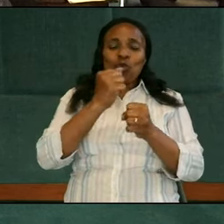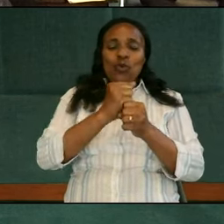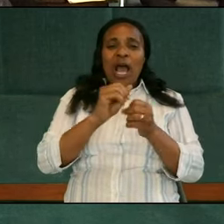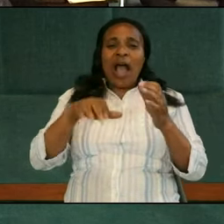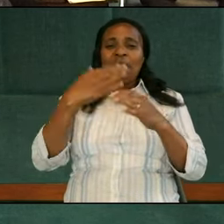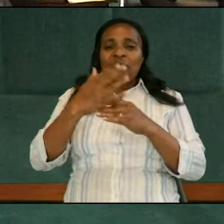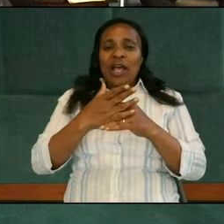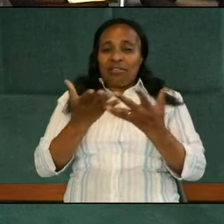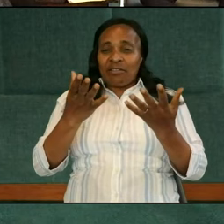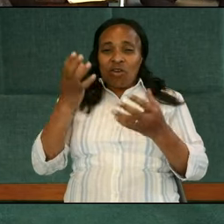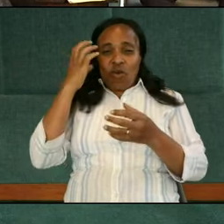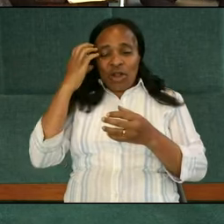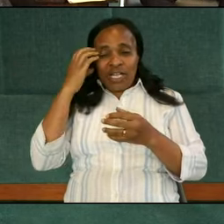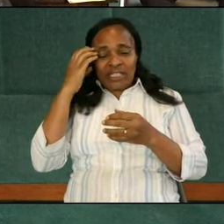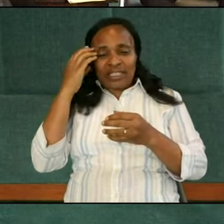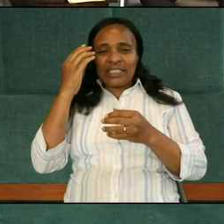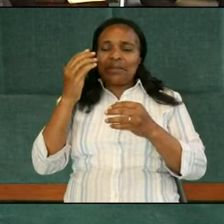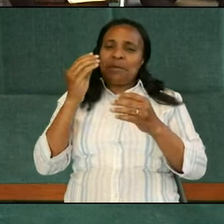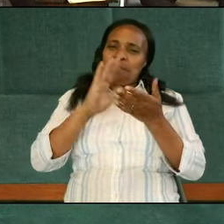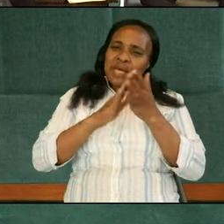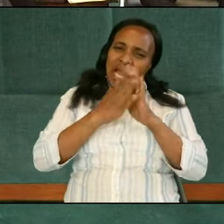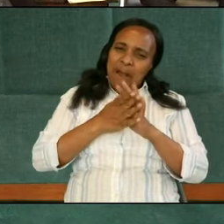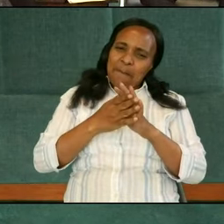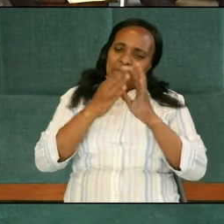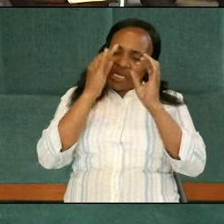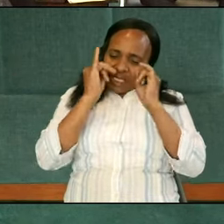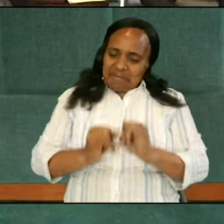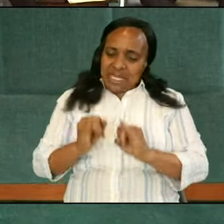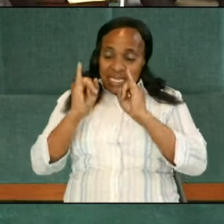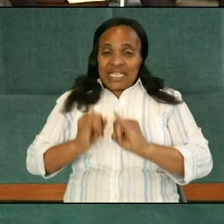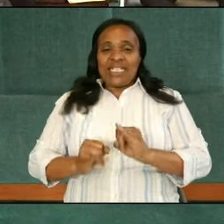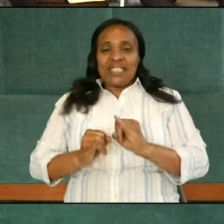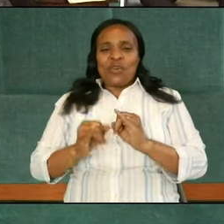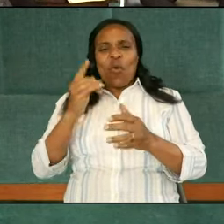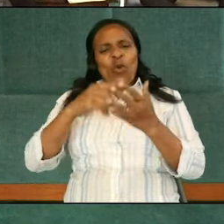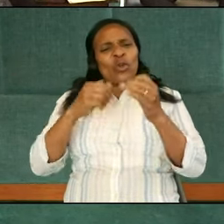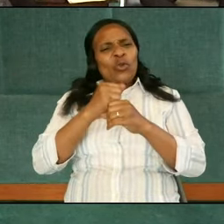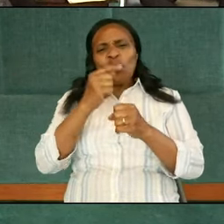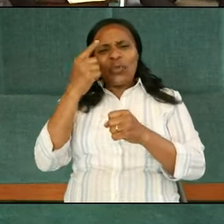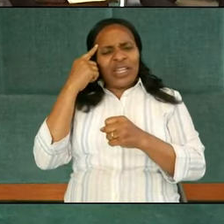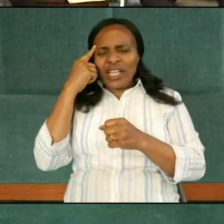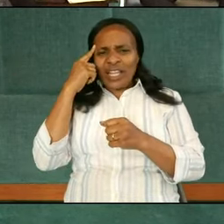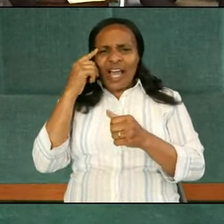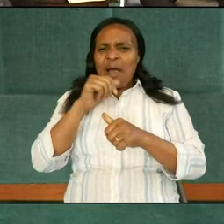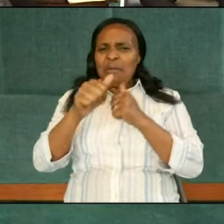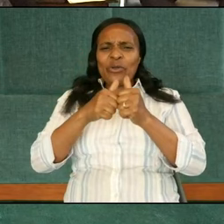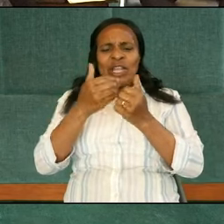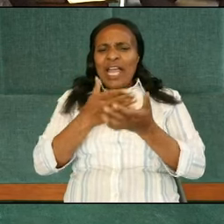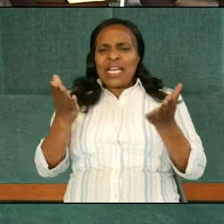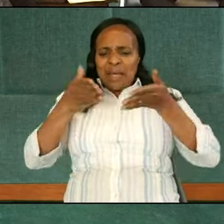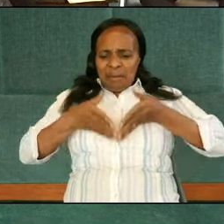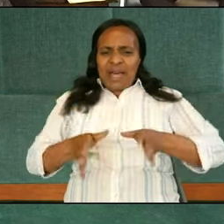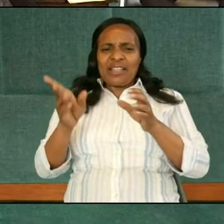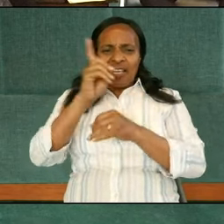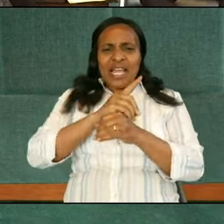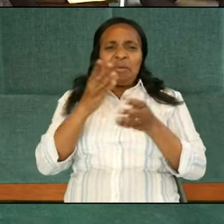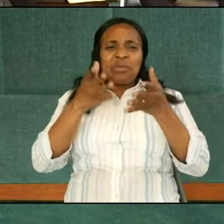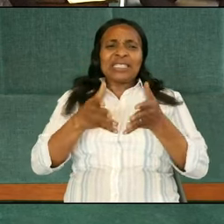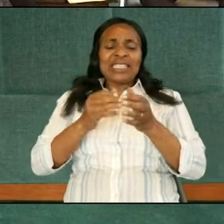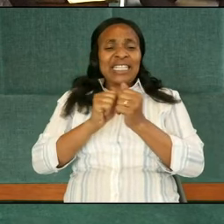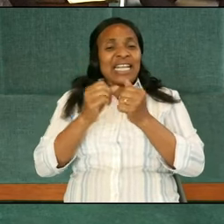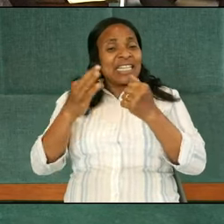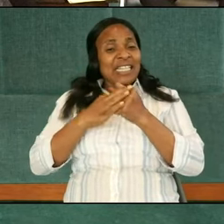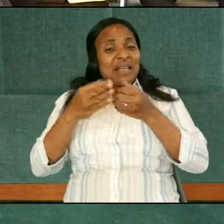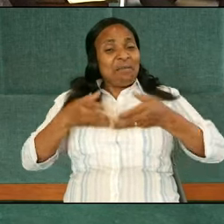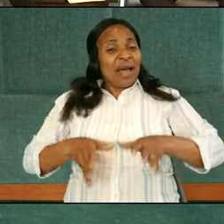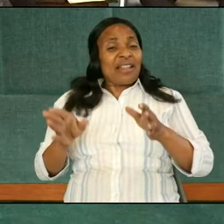remain independent. But what do you think, Jonan, about that, you know, for any birthday present, would an 18th birthday be